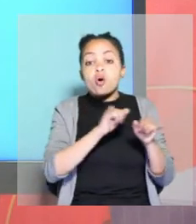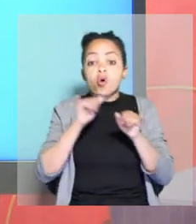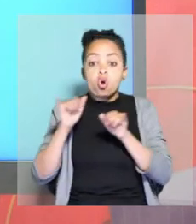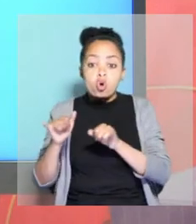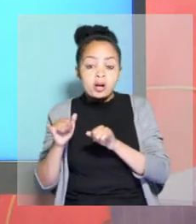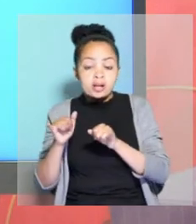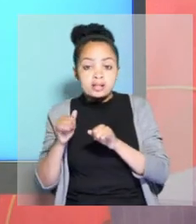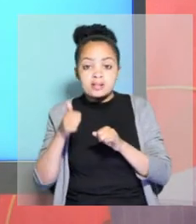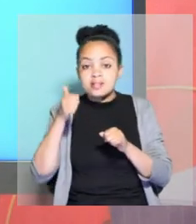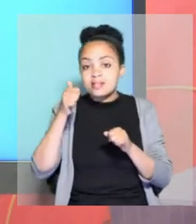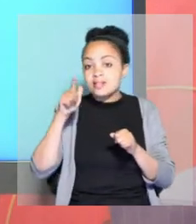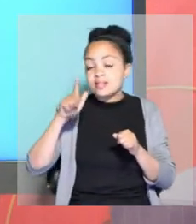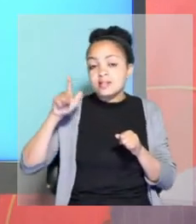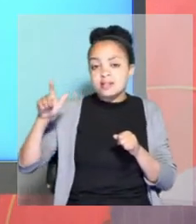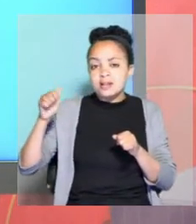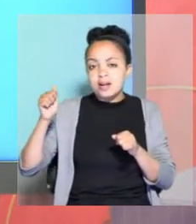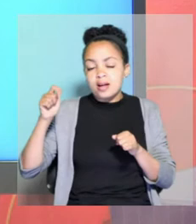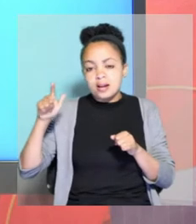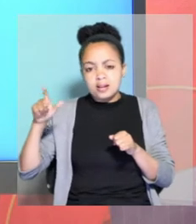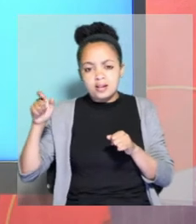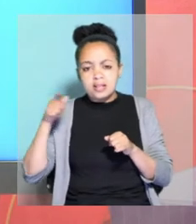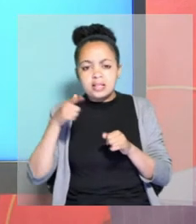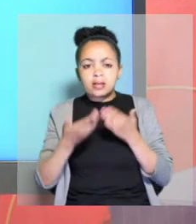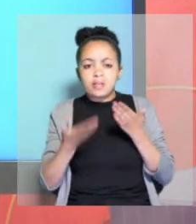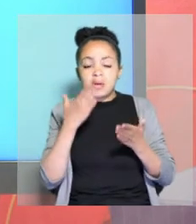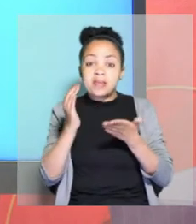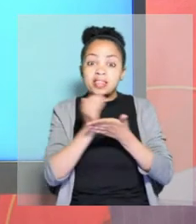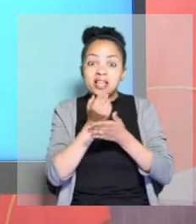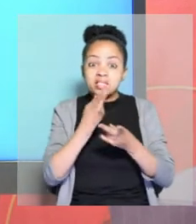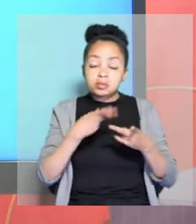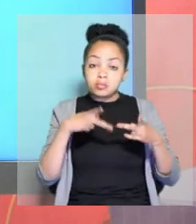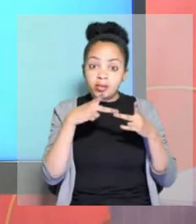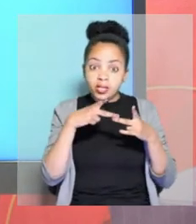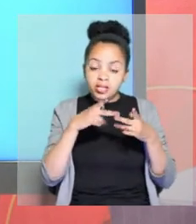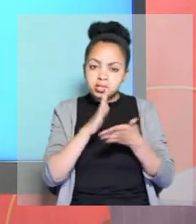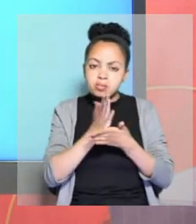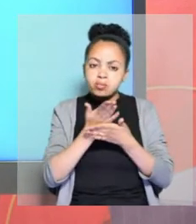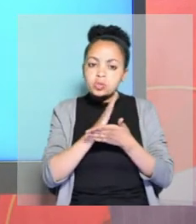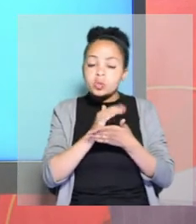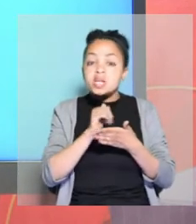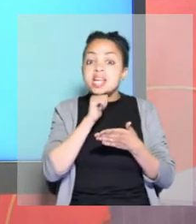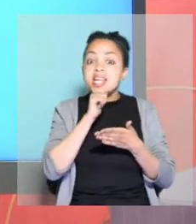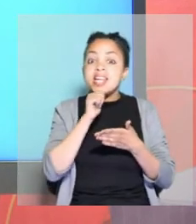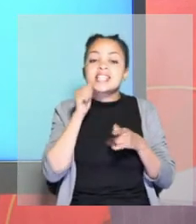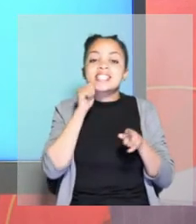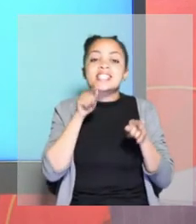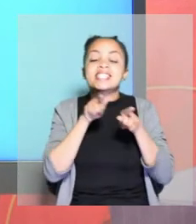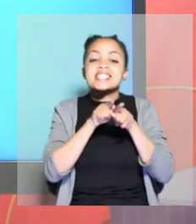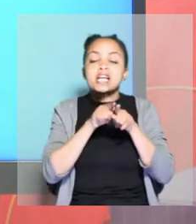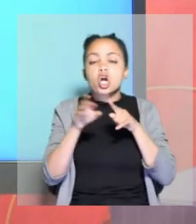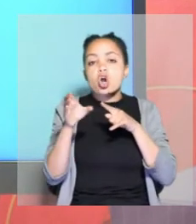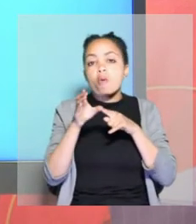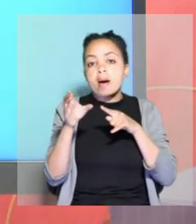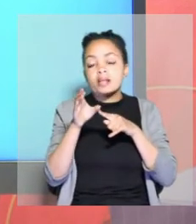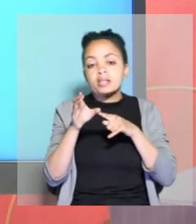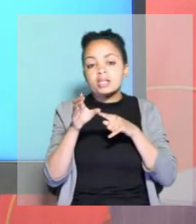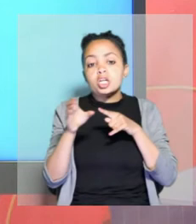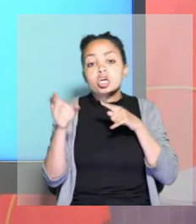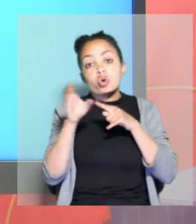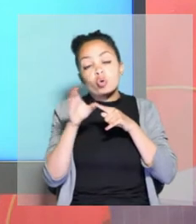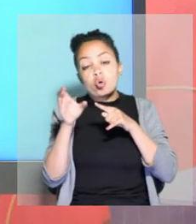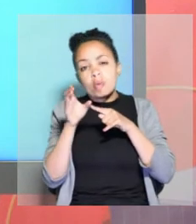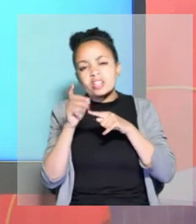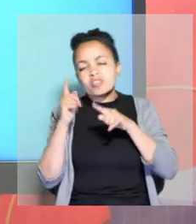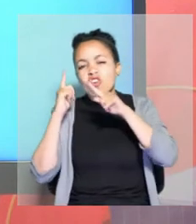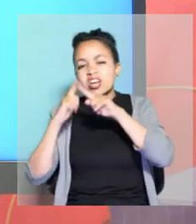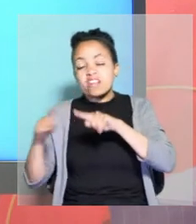step and again it maybe takes place between non-sister chromatid chromated